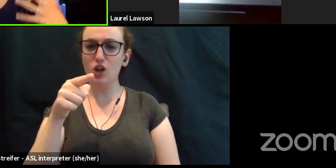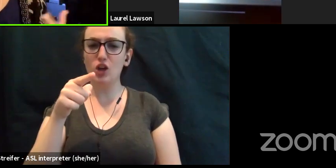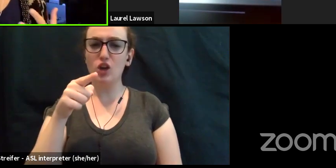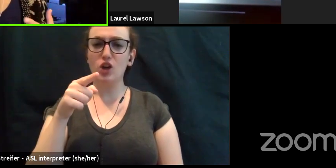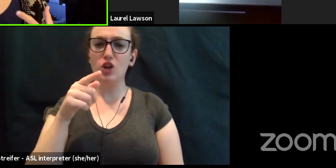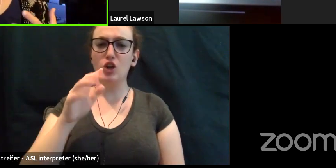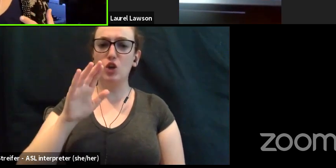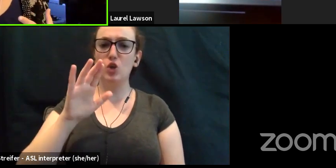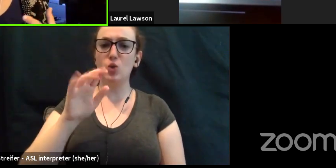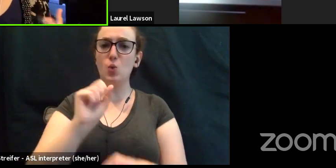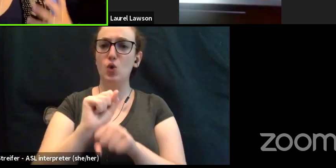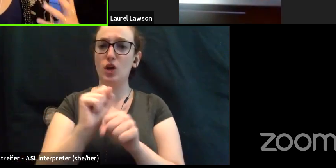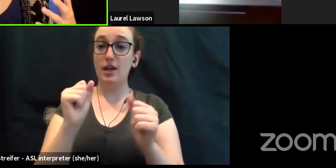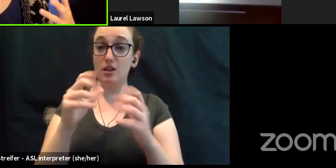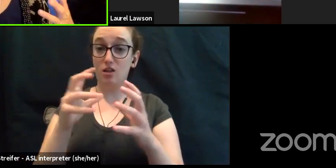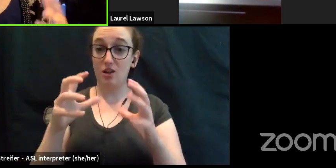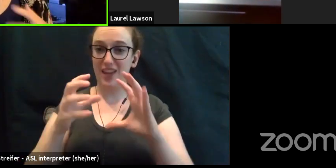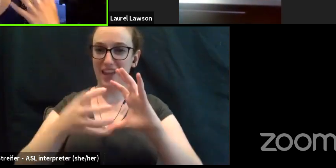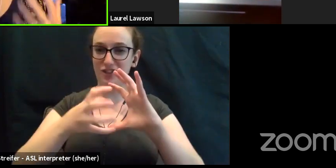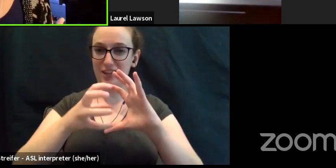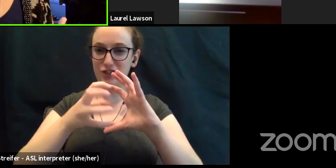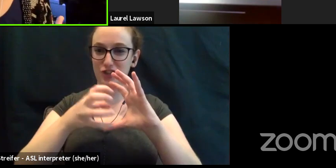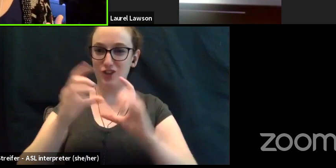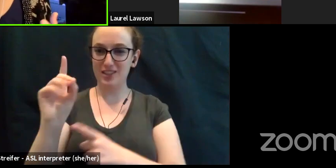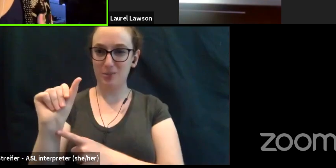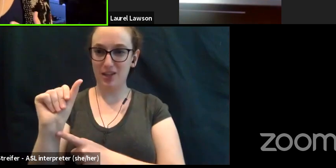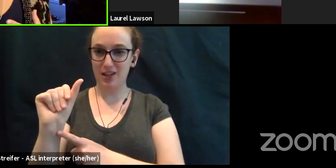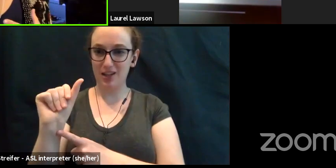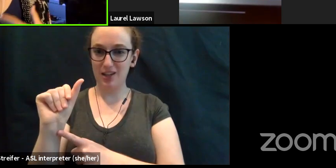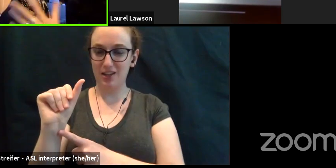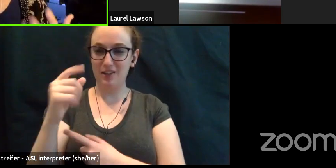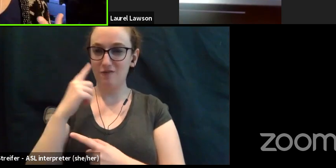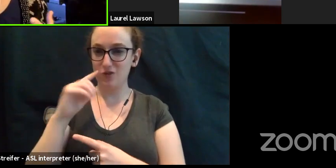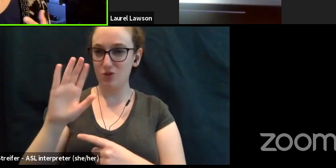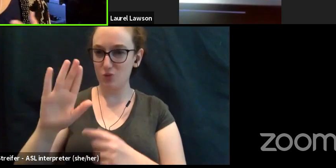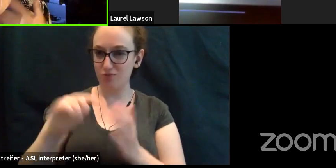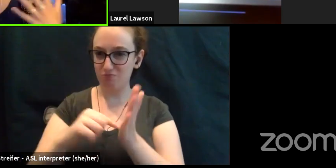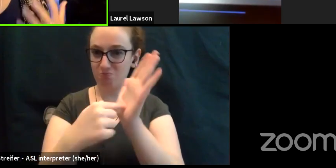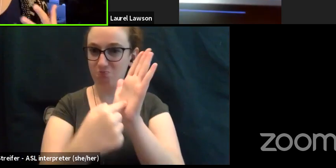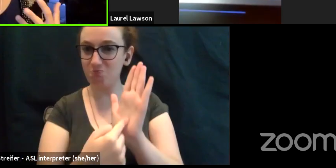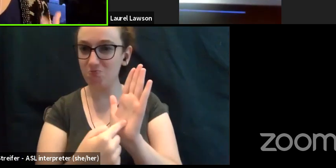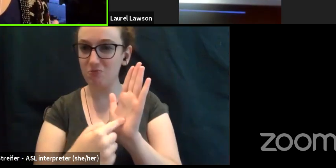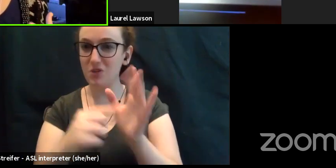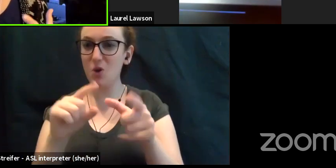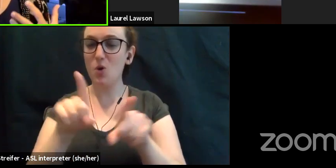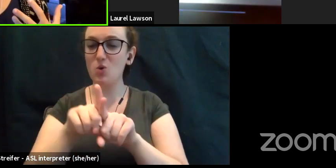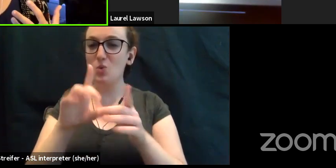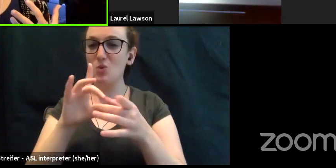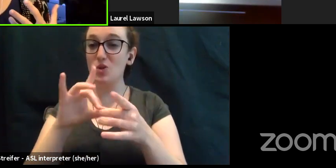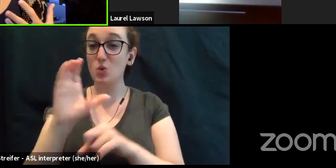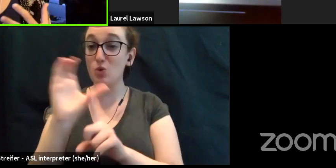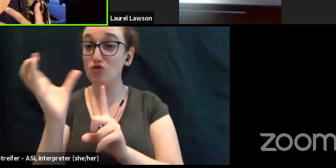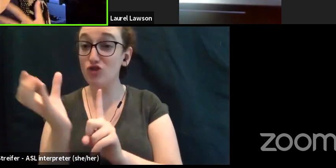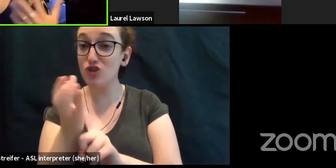has intersectional disability as an aesthetic and as a culture and as an essential part of